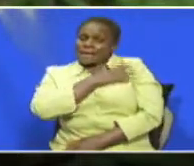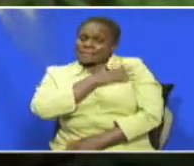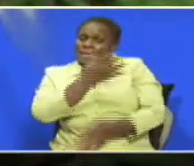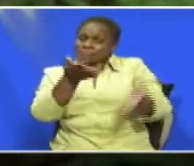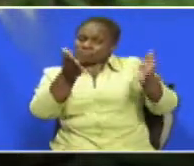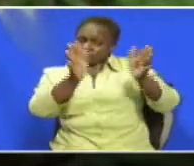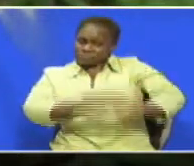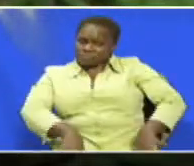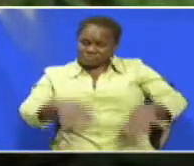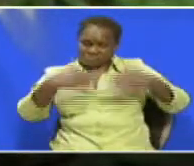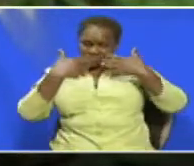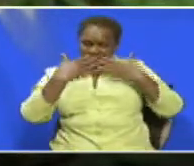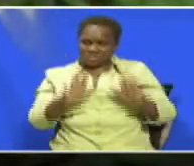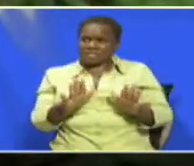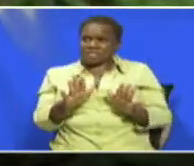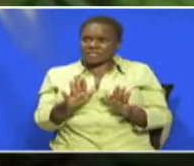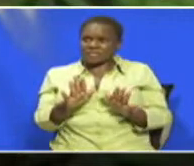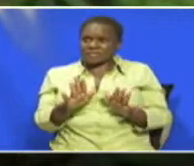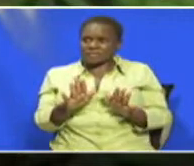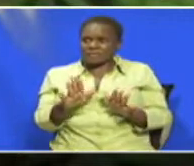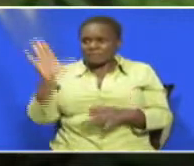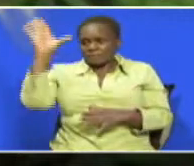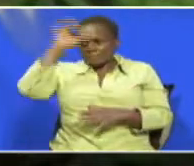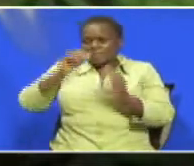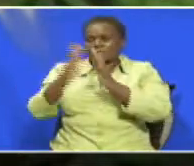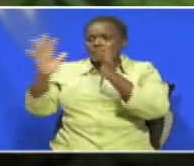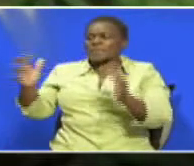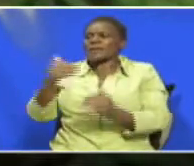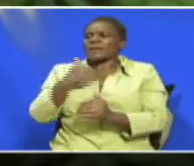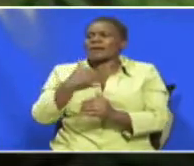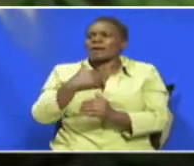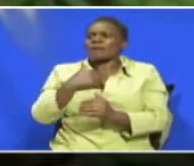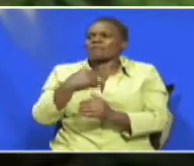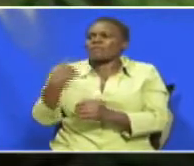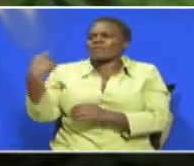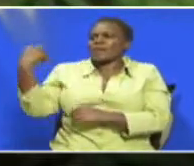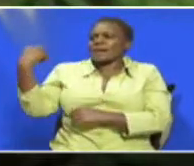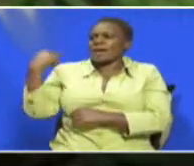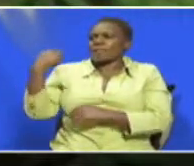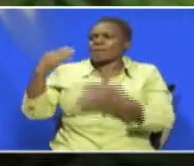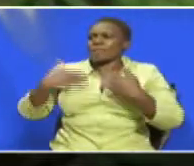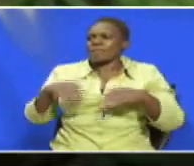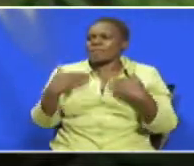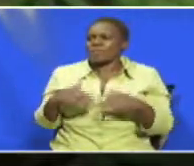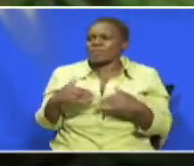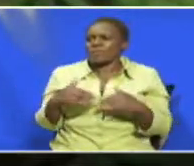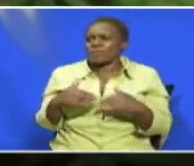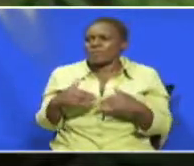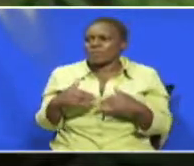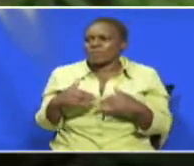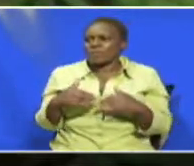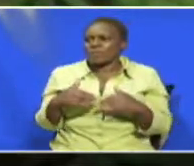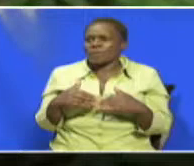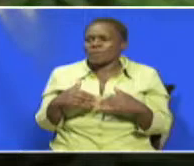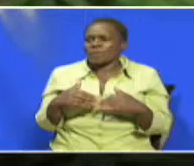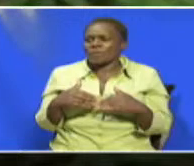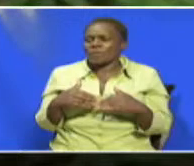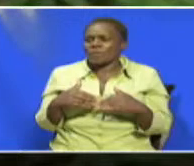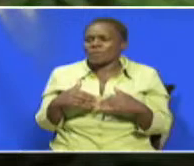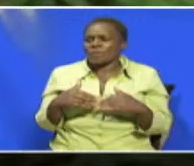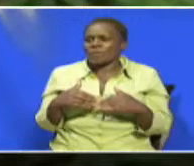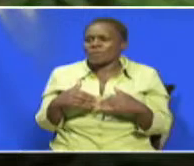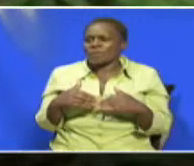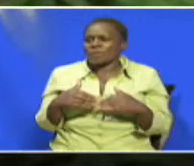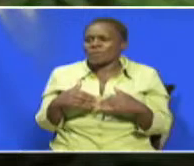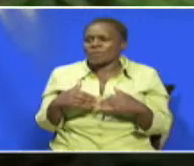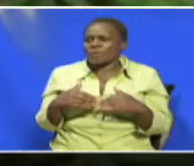disintegrated, there's a big deficit of the numbers on this side. So